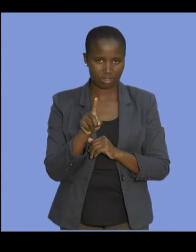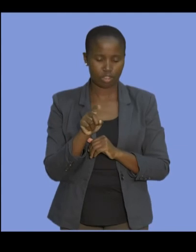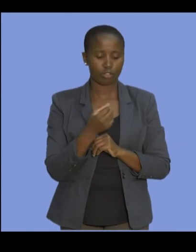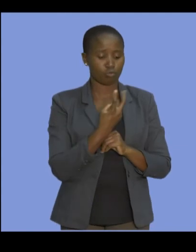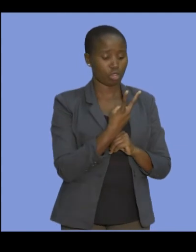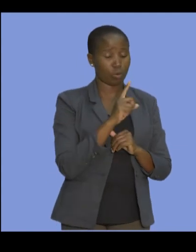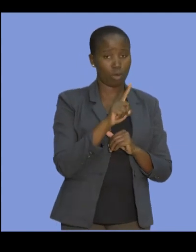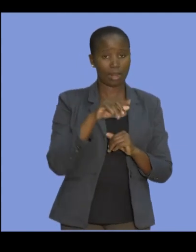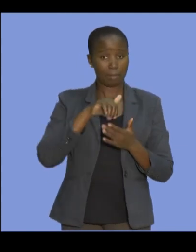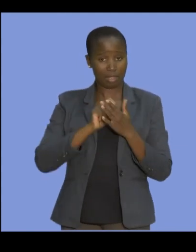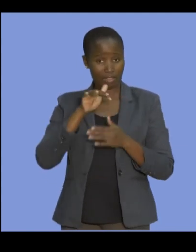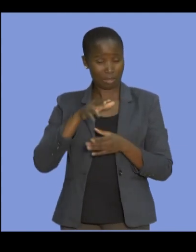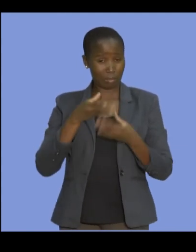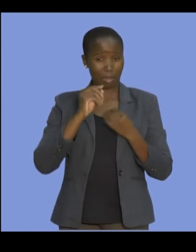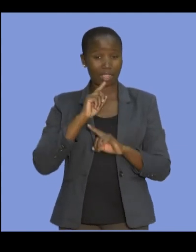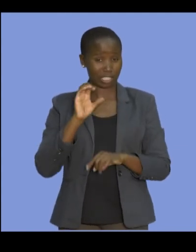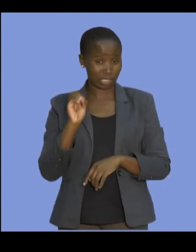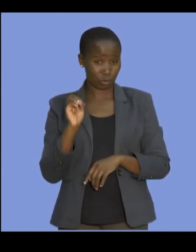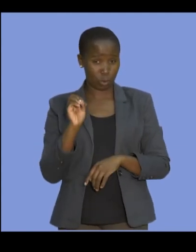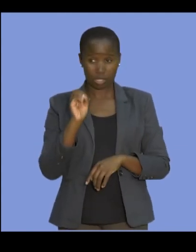average, 0. We have 0 there and 0 there.